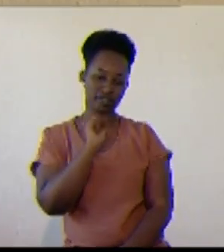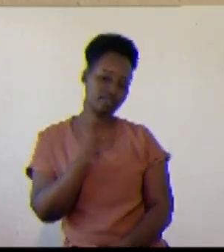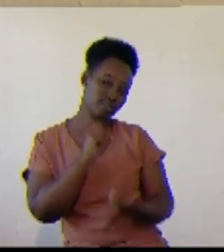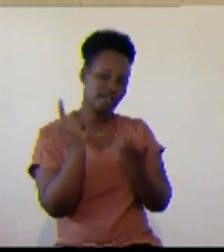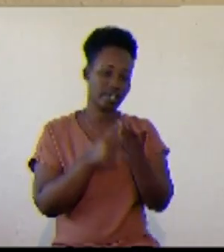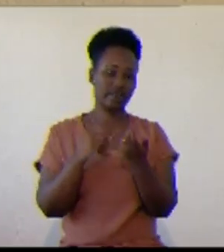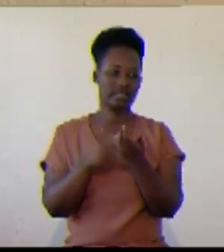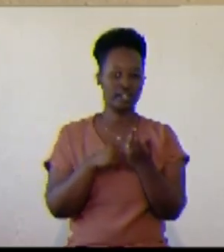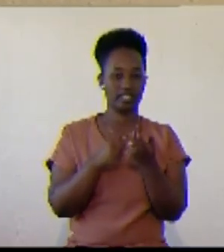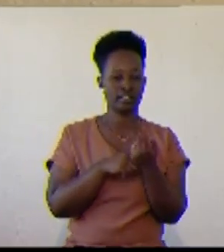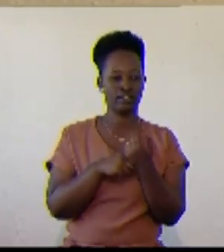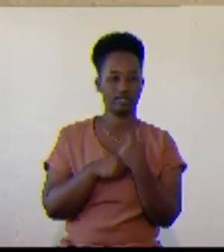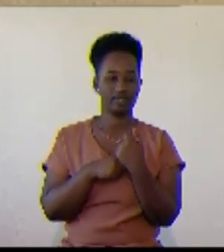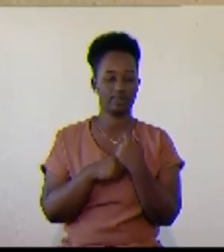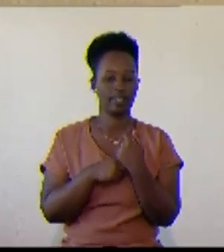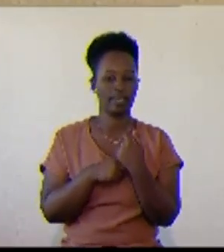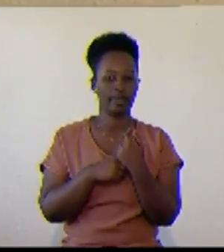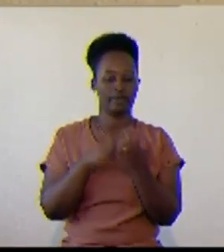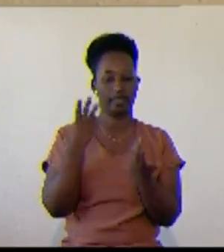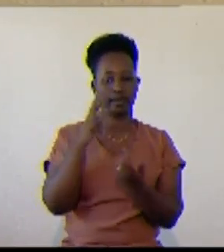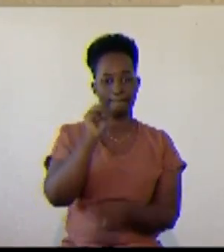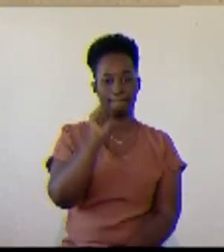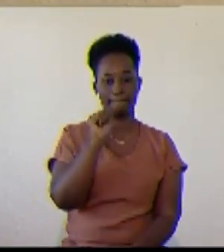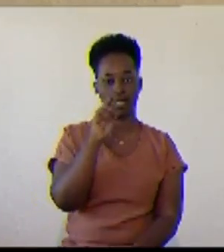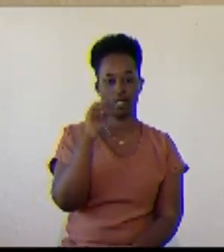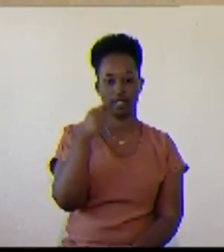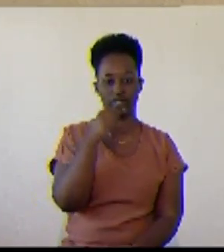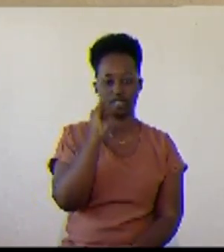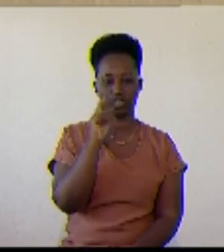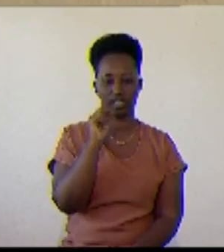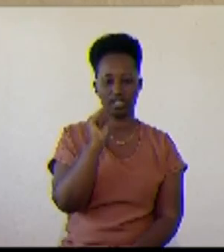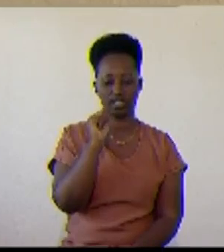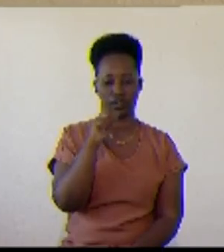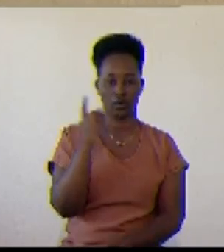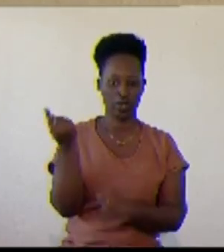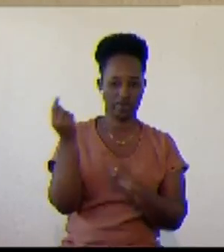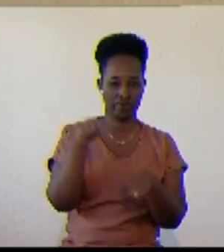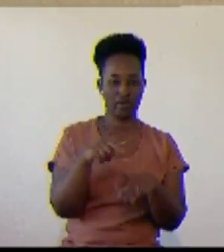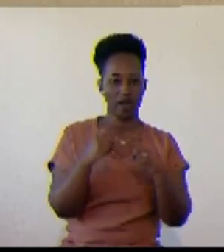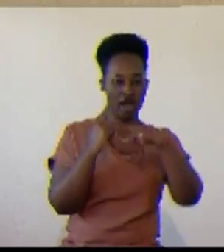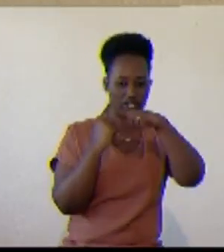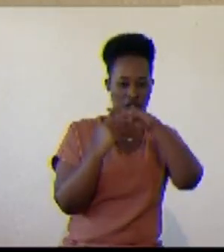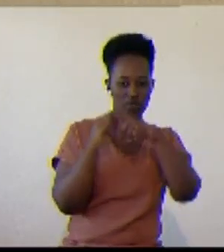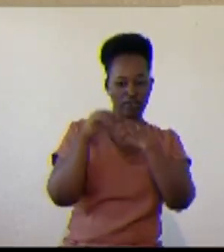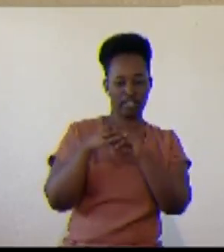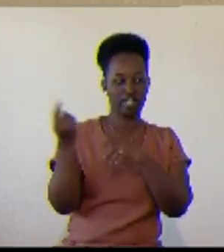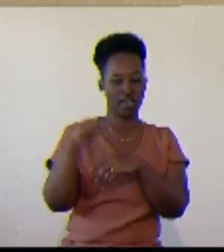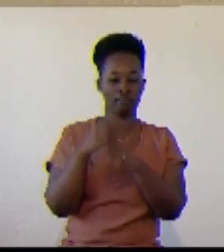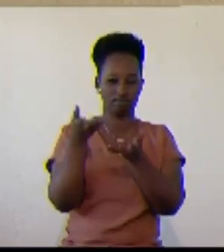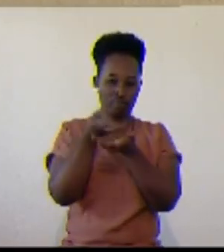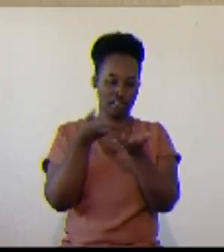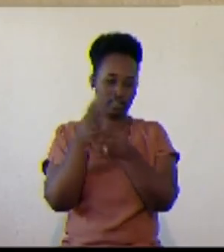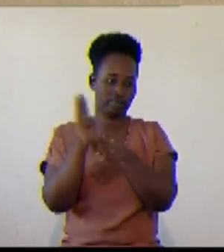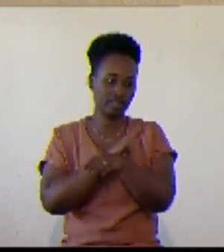calculating the marginal revenue, additional income realized by a business after selling an additional